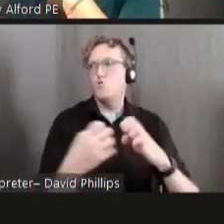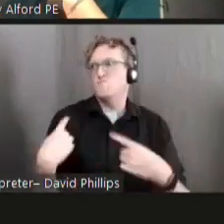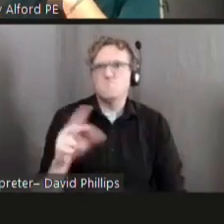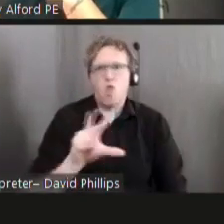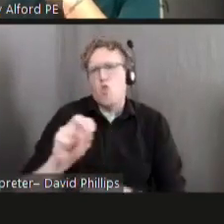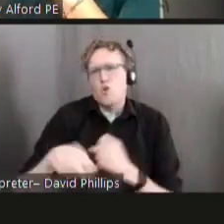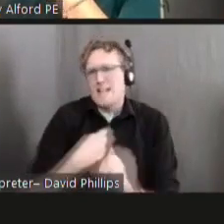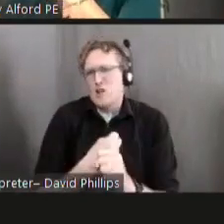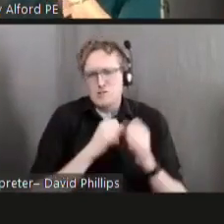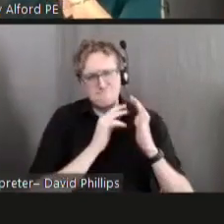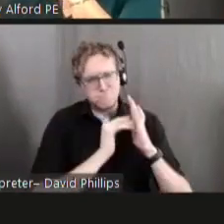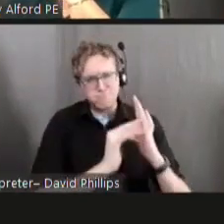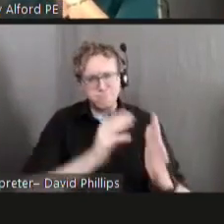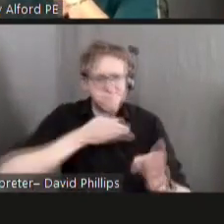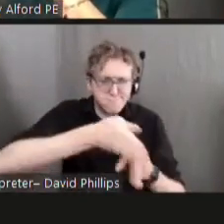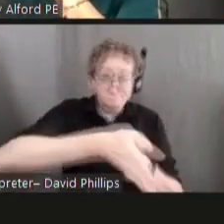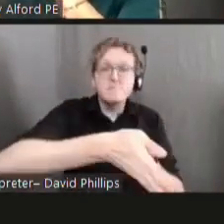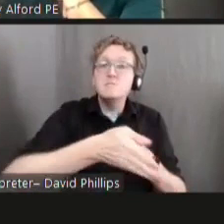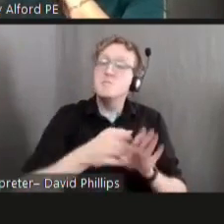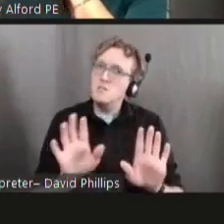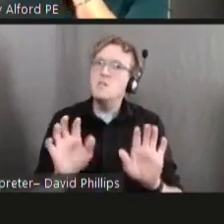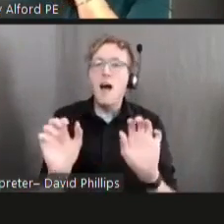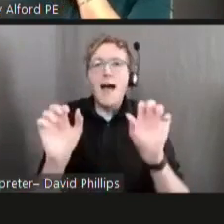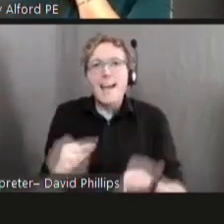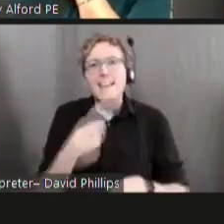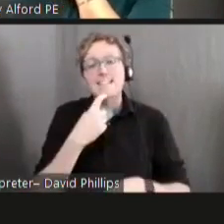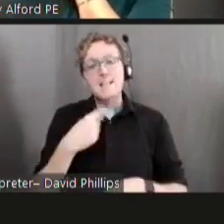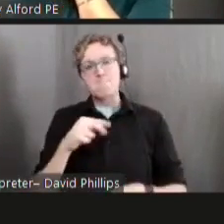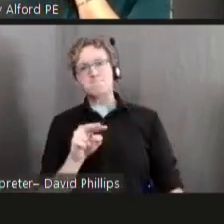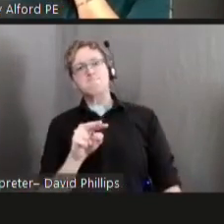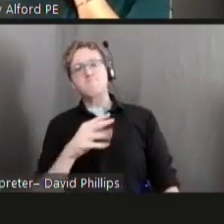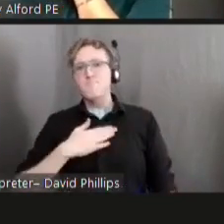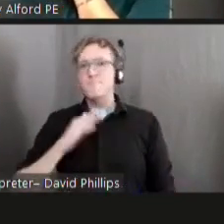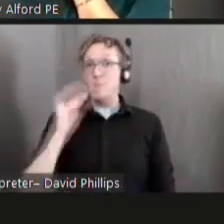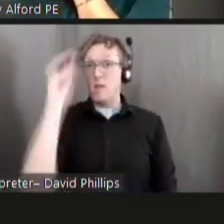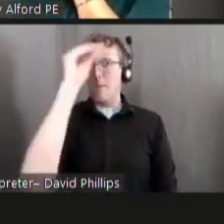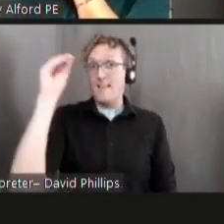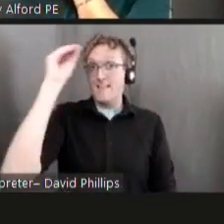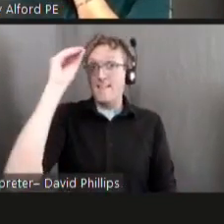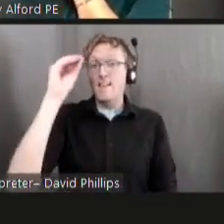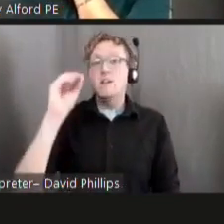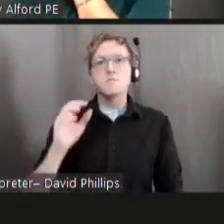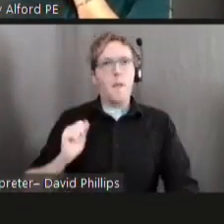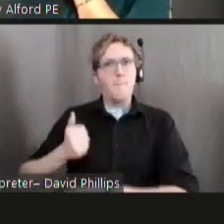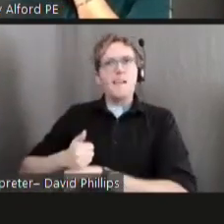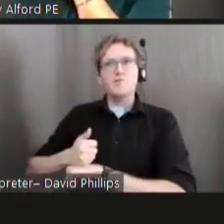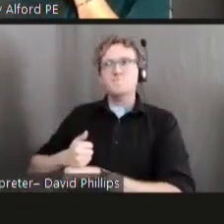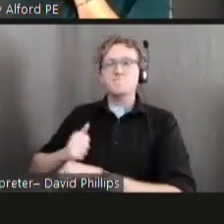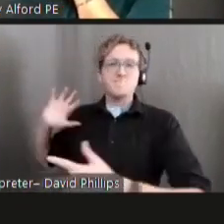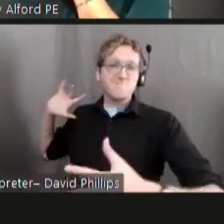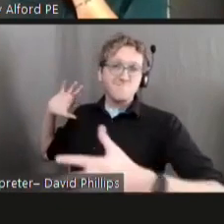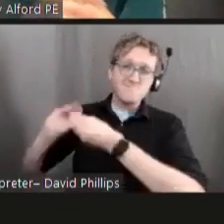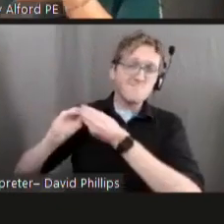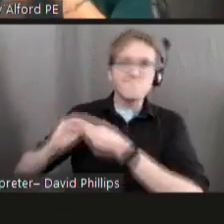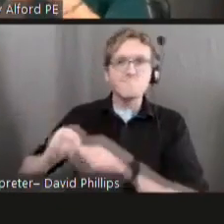now, I can say that it is my opinion, founded on the facts